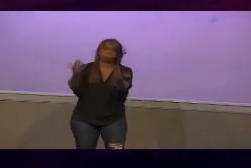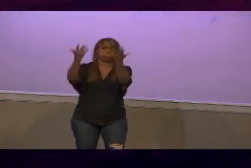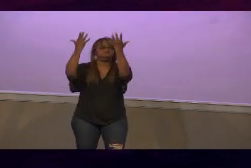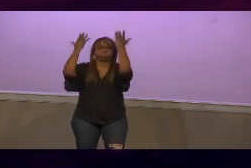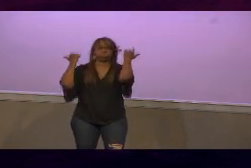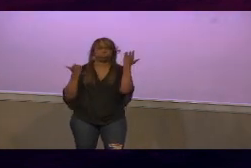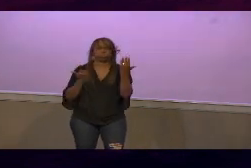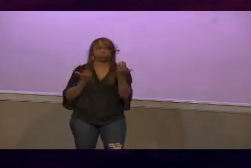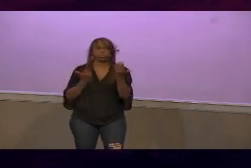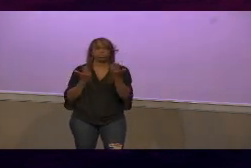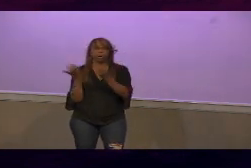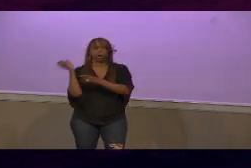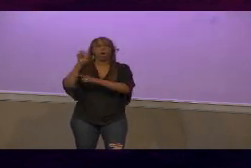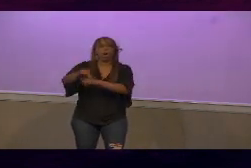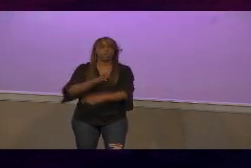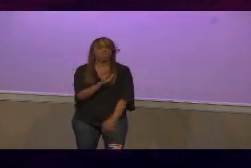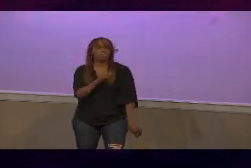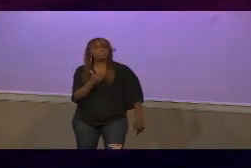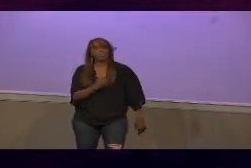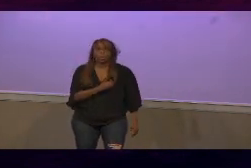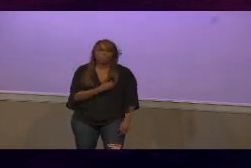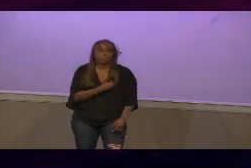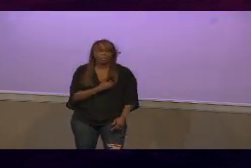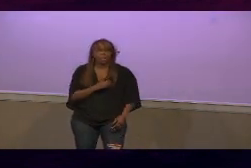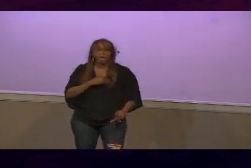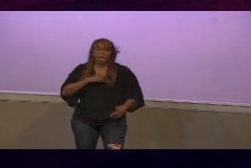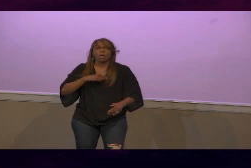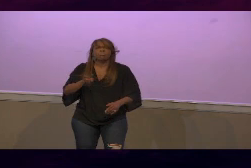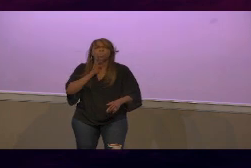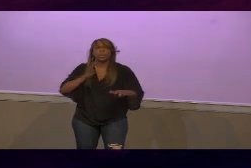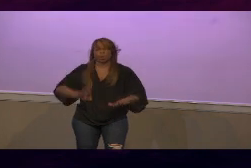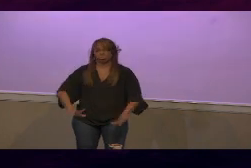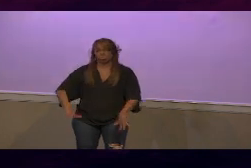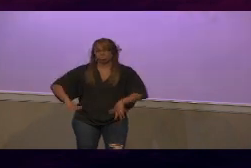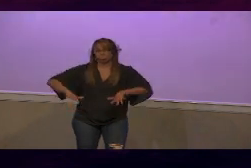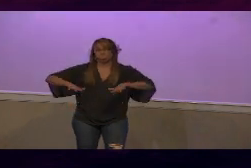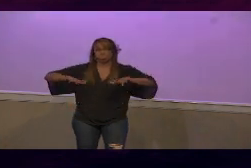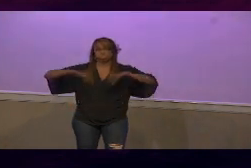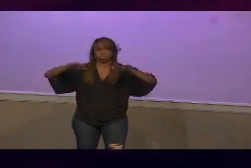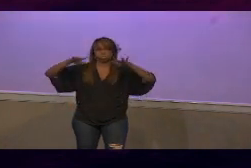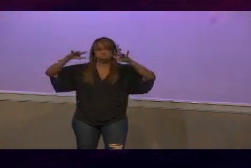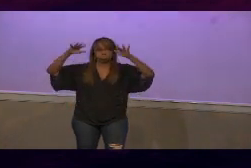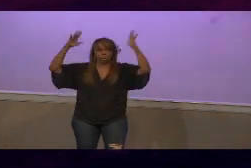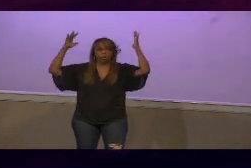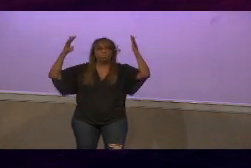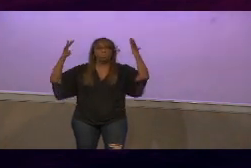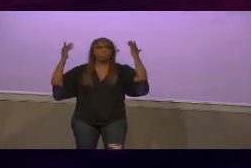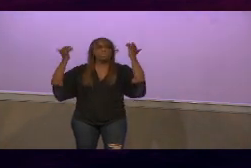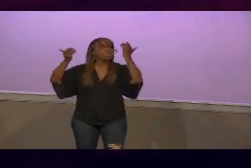soul. Then the swollen waters would have gone over our soul.